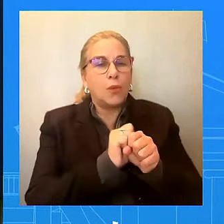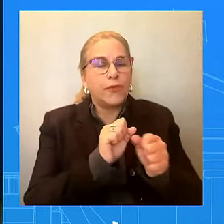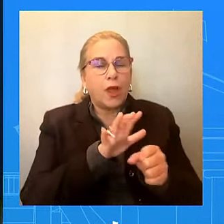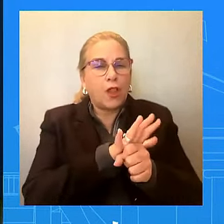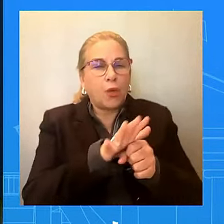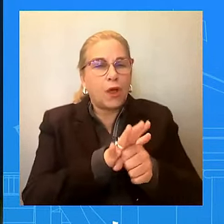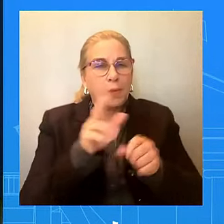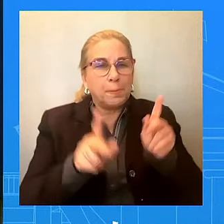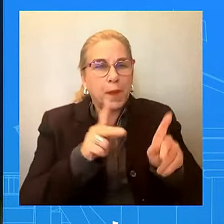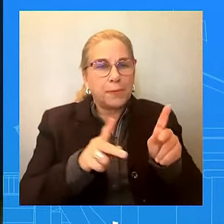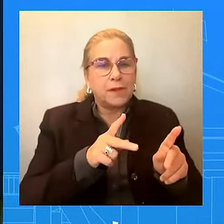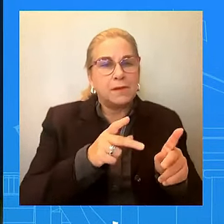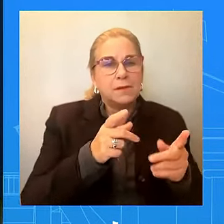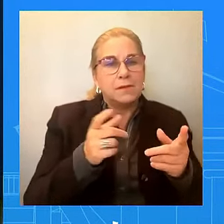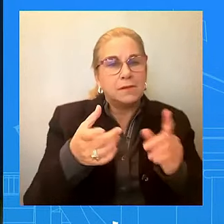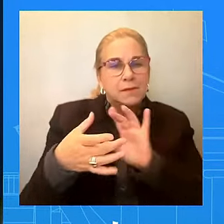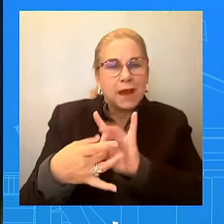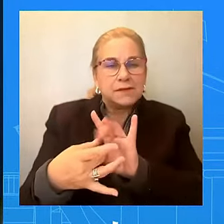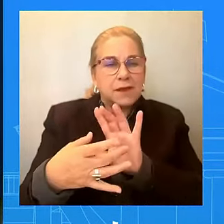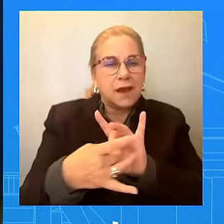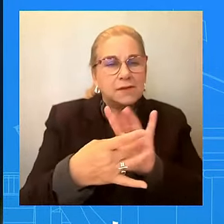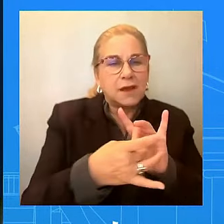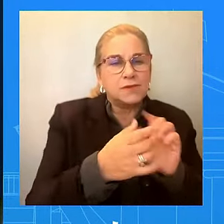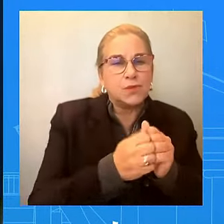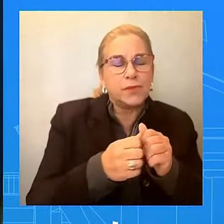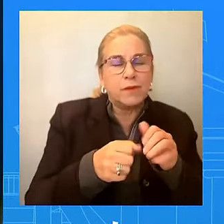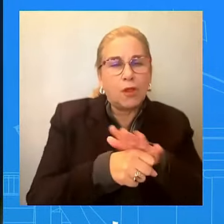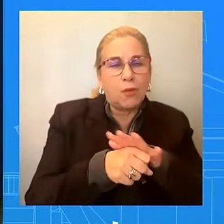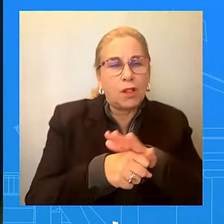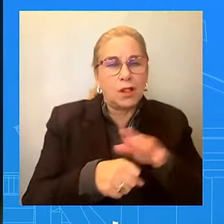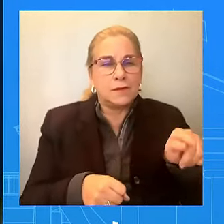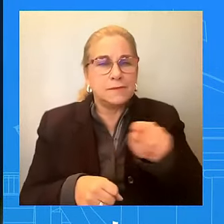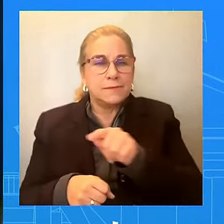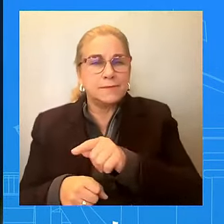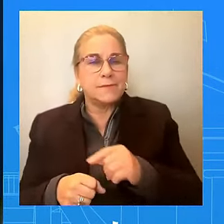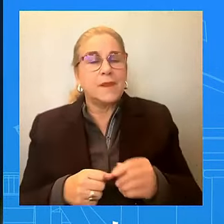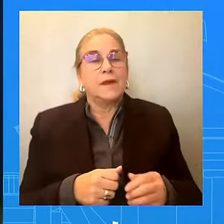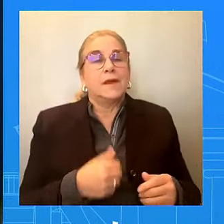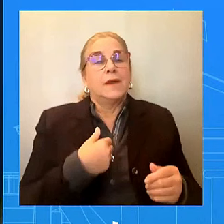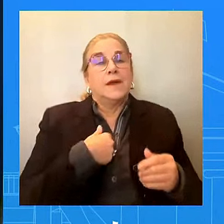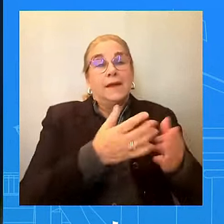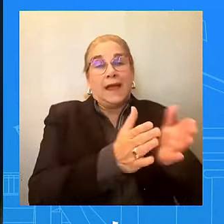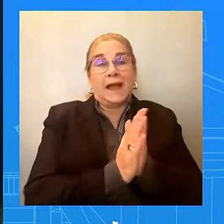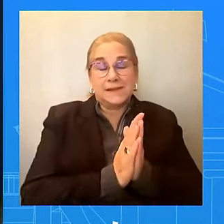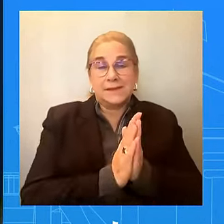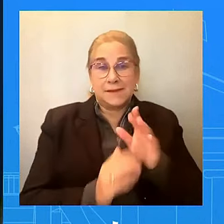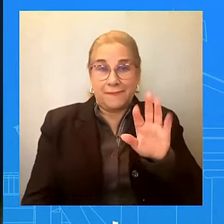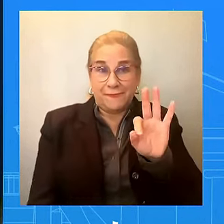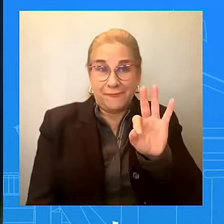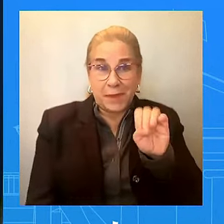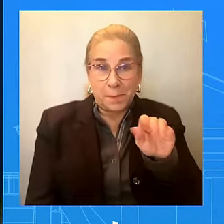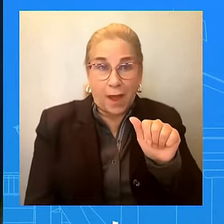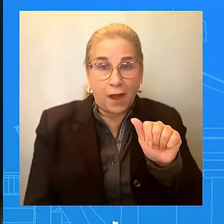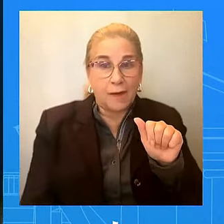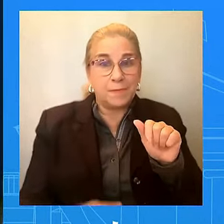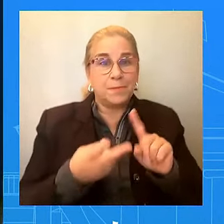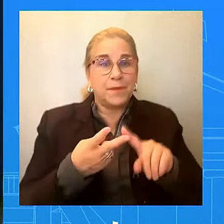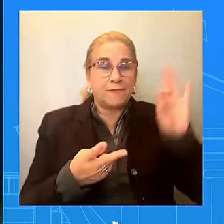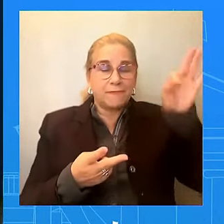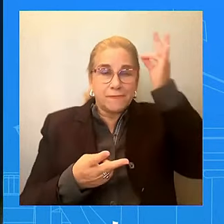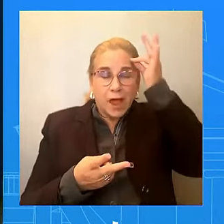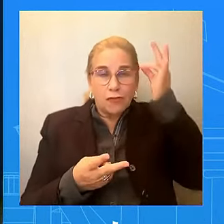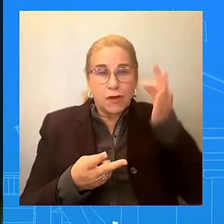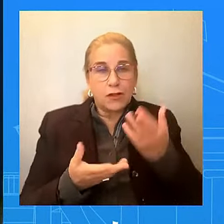president, FEMA and the federal family began to quickly deploy resources to assist with rescue and